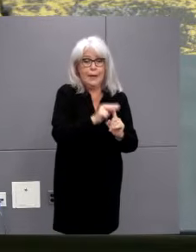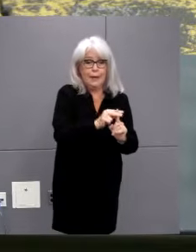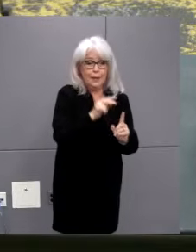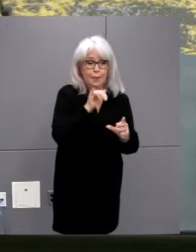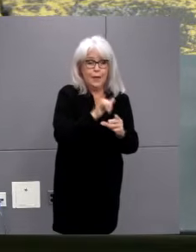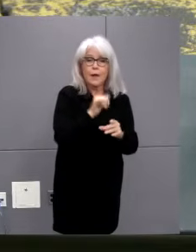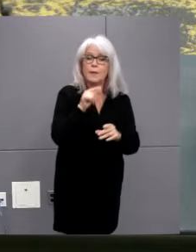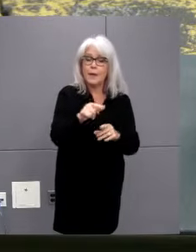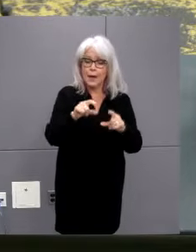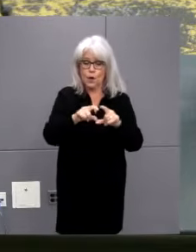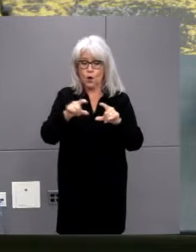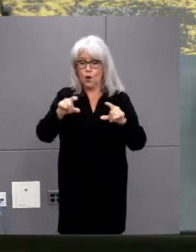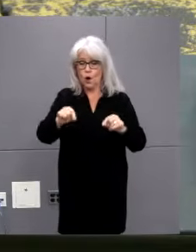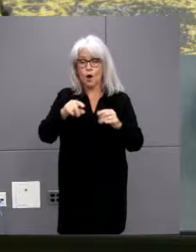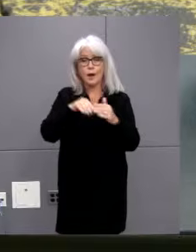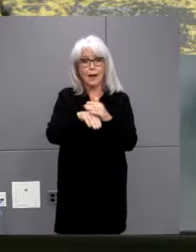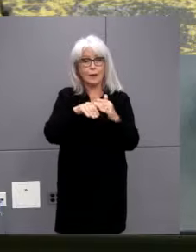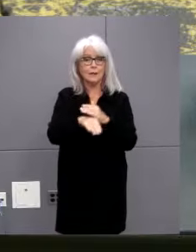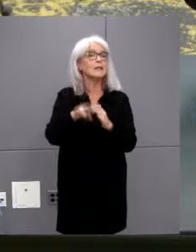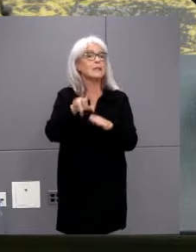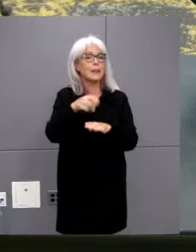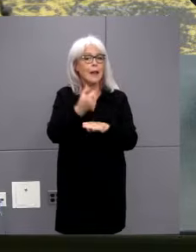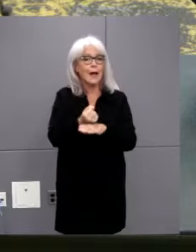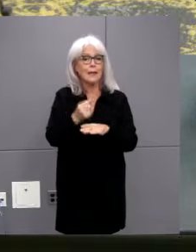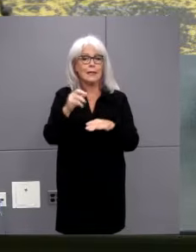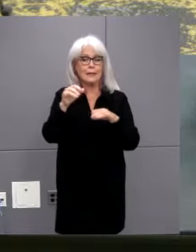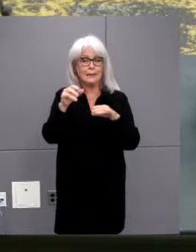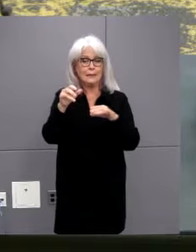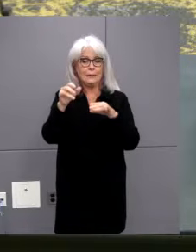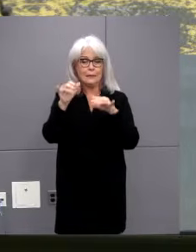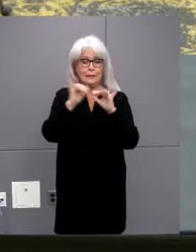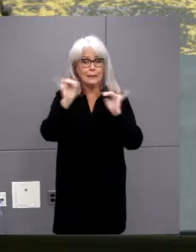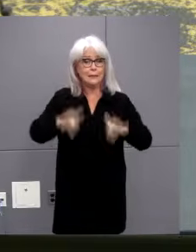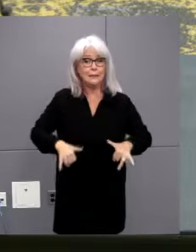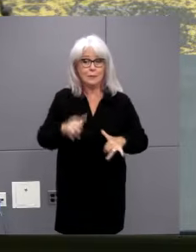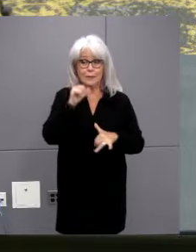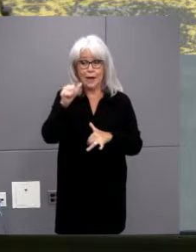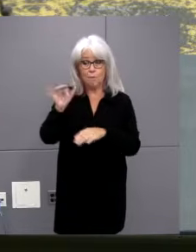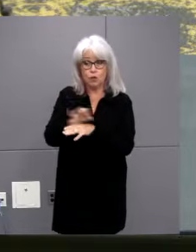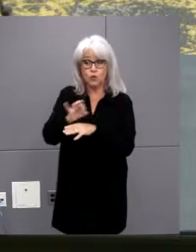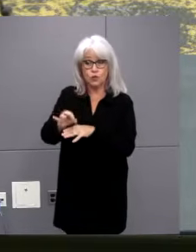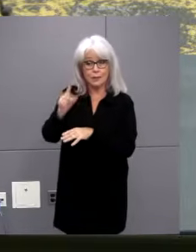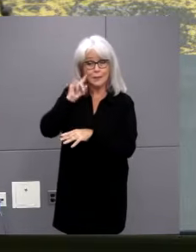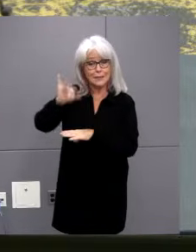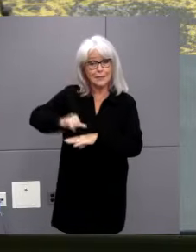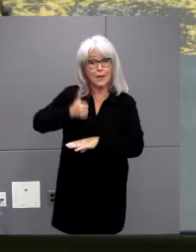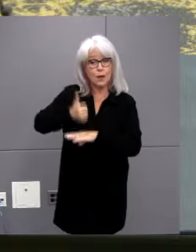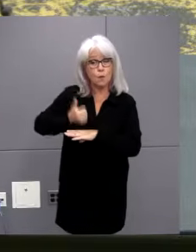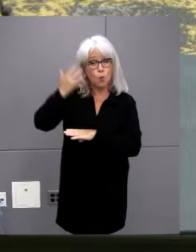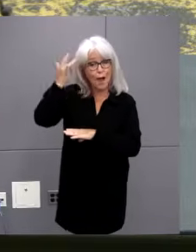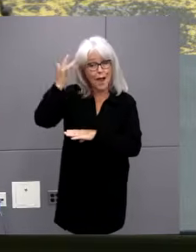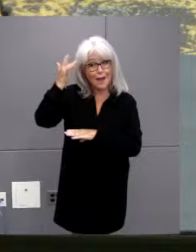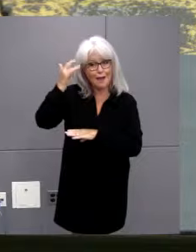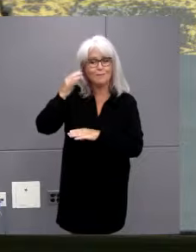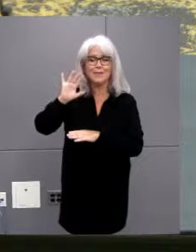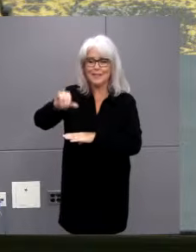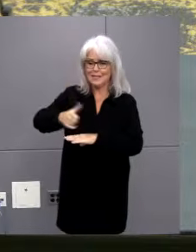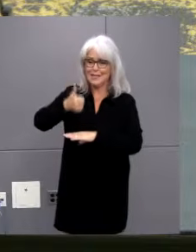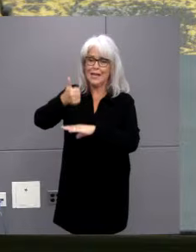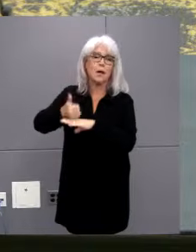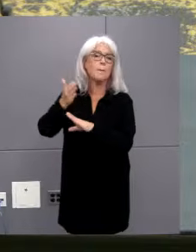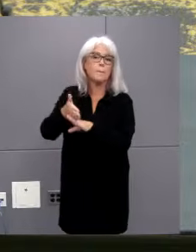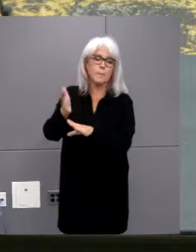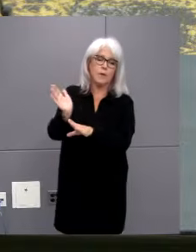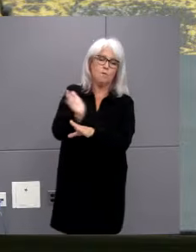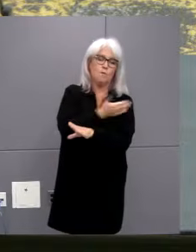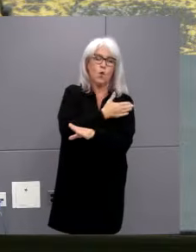card access locking system, although not functioning, was put in place prior to Shonda